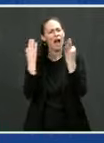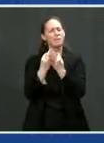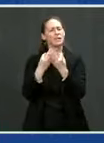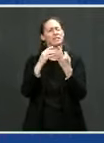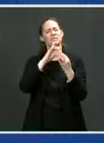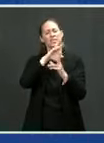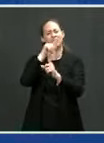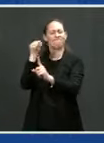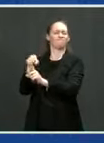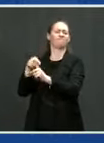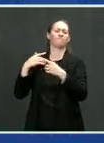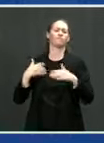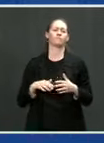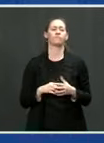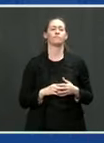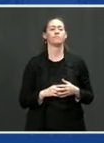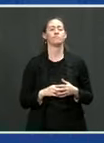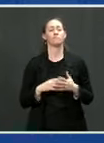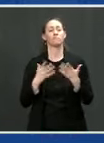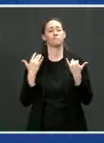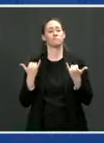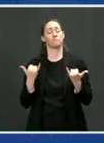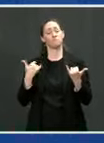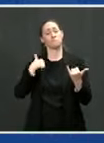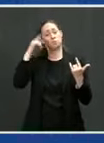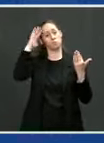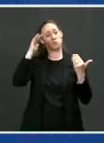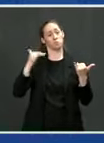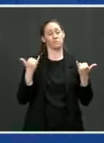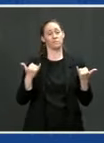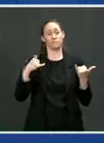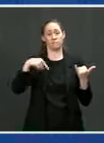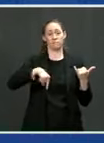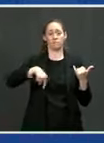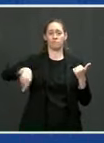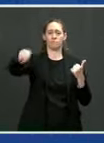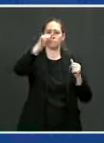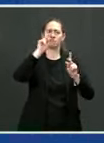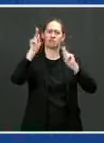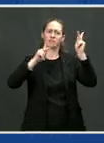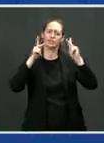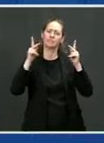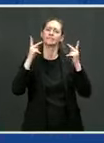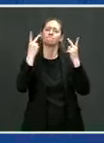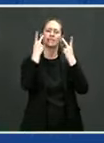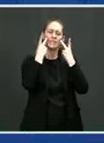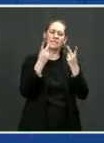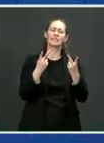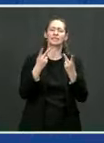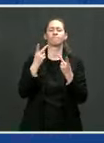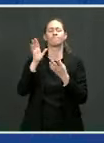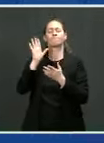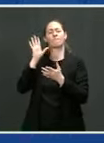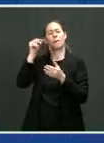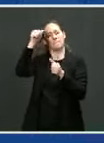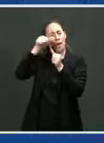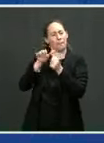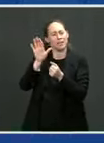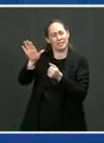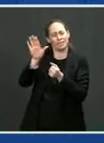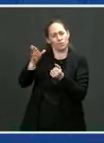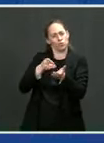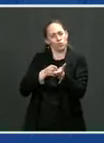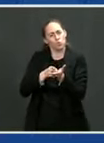our hope that with this tribute, the American people too will know and remember the truth. Logan and Abigail,